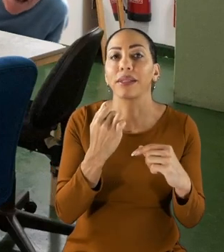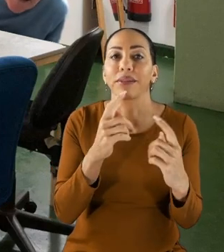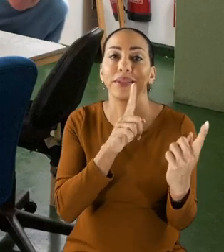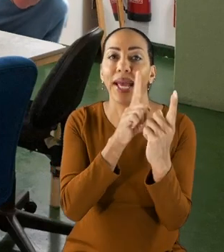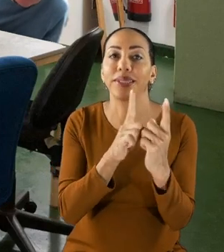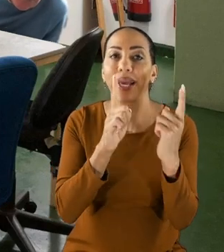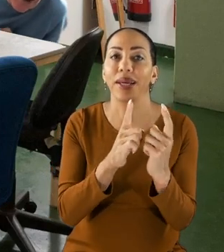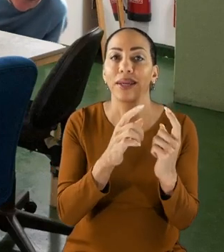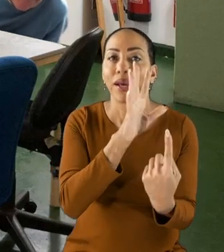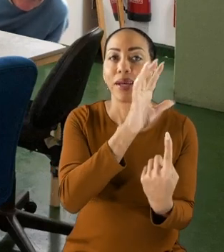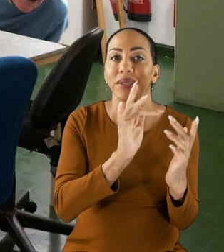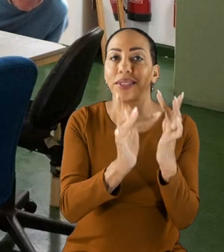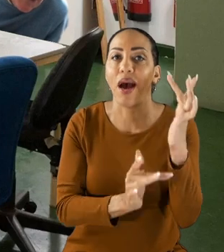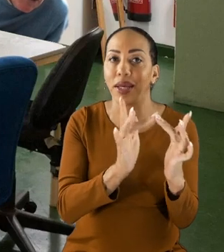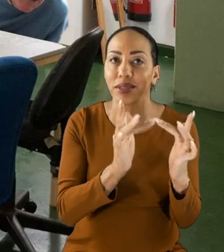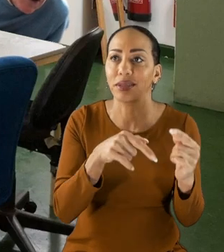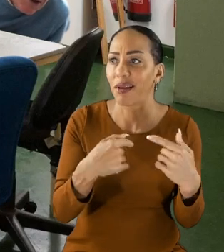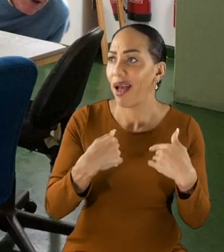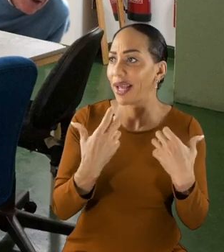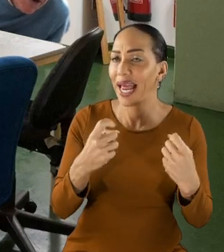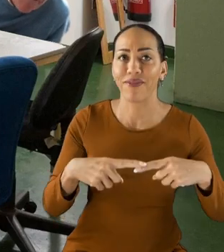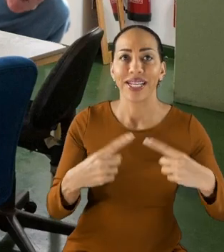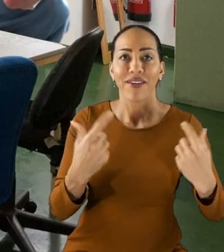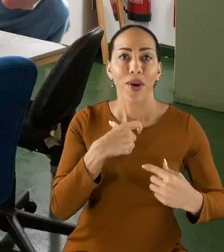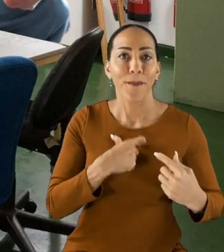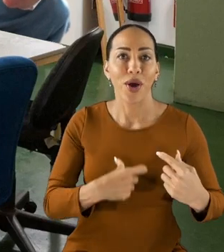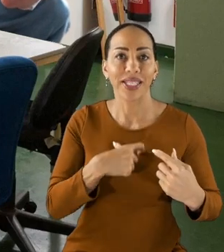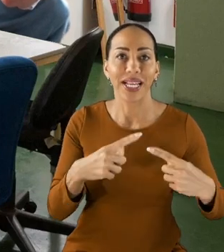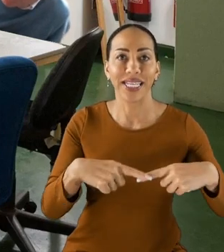things. But it's also something that can be used to